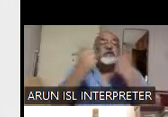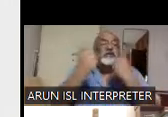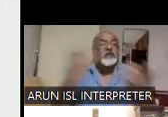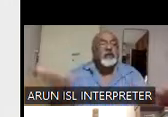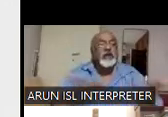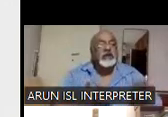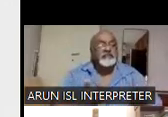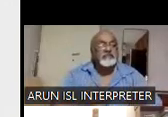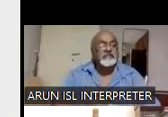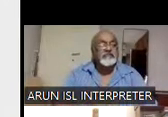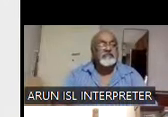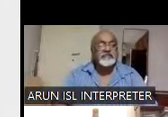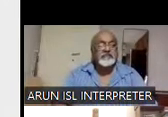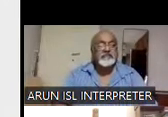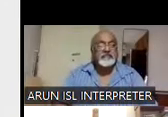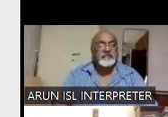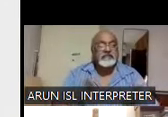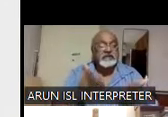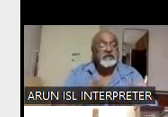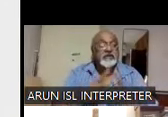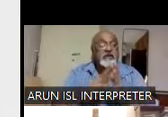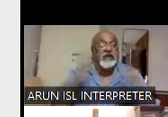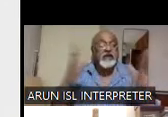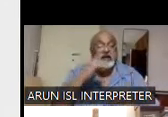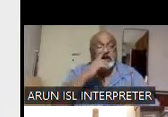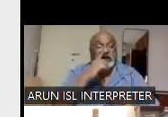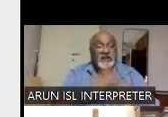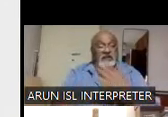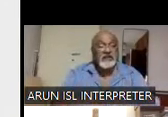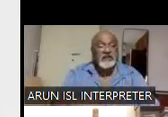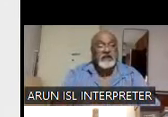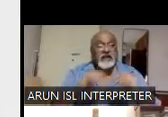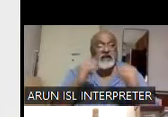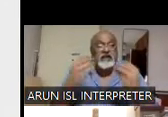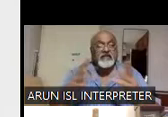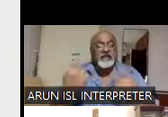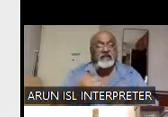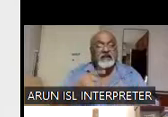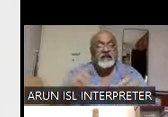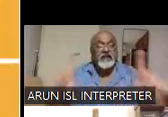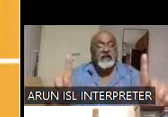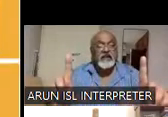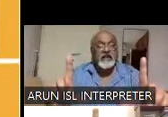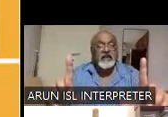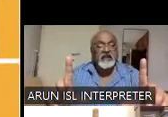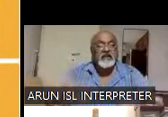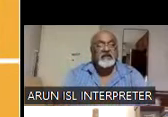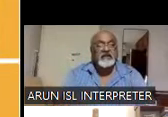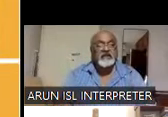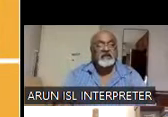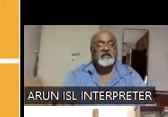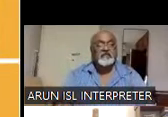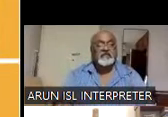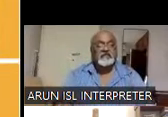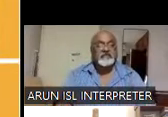Oh, these are some great women with disabilities of India. I'll leave it on your screen and I'm open for questions.